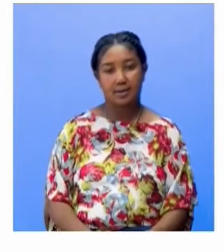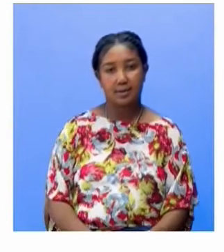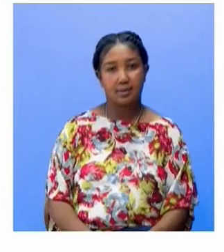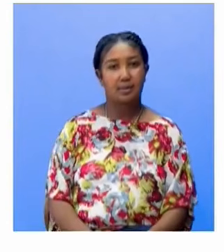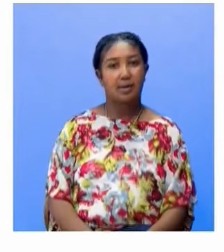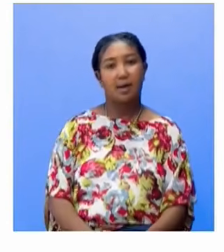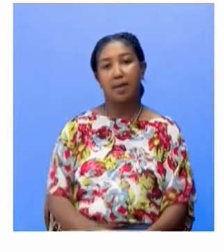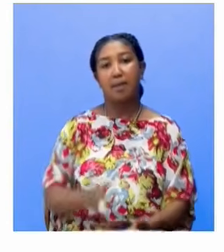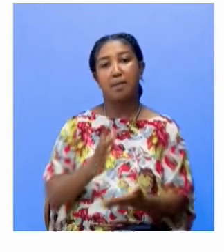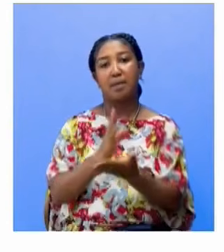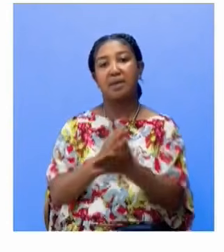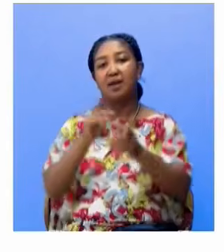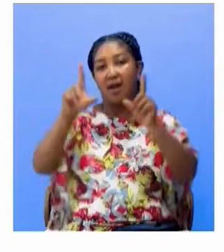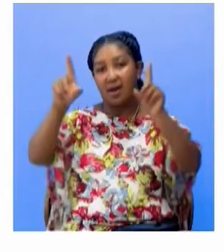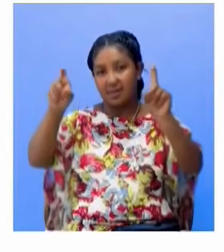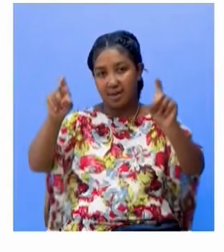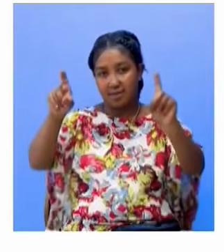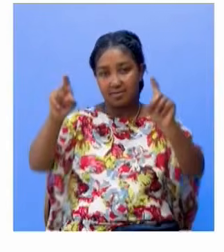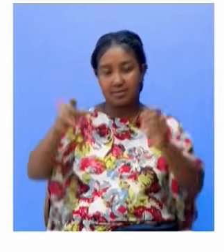mid-exam.